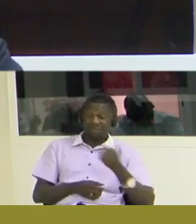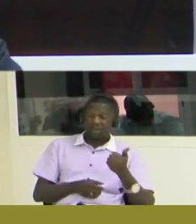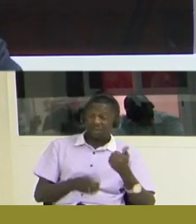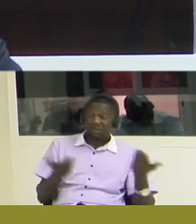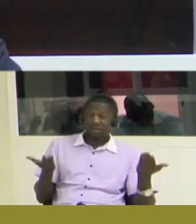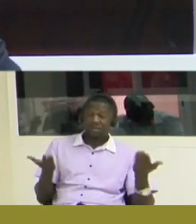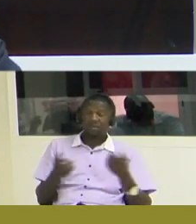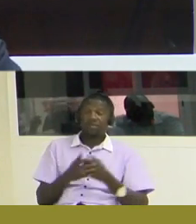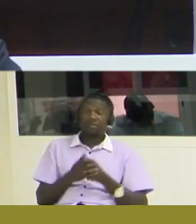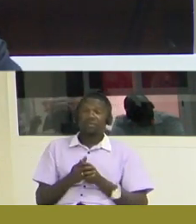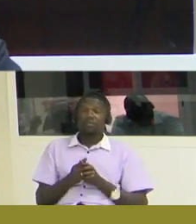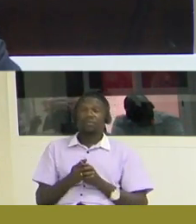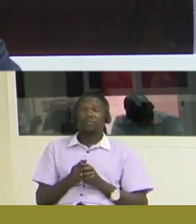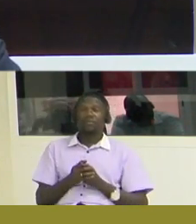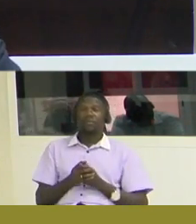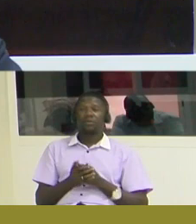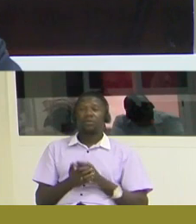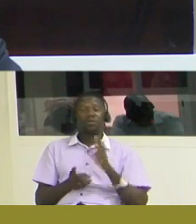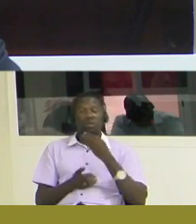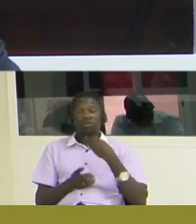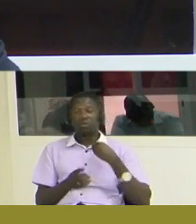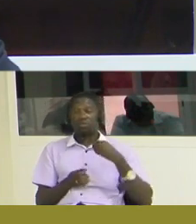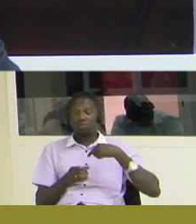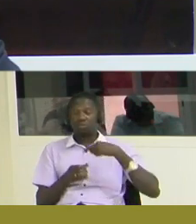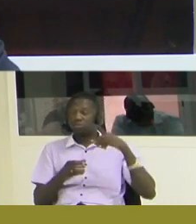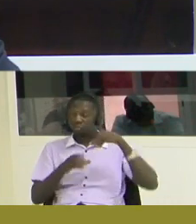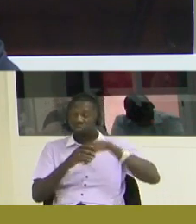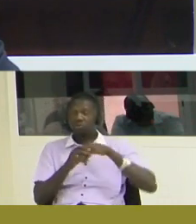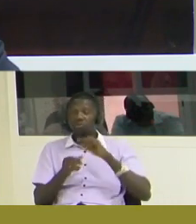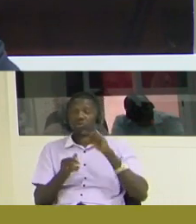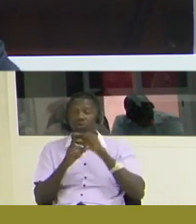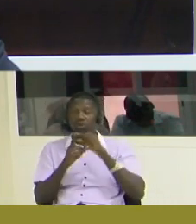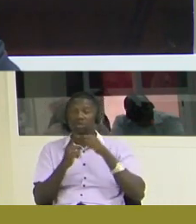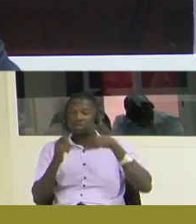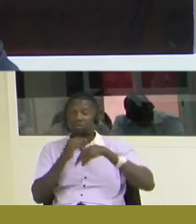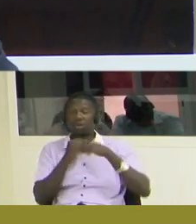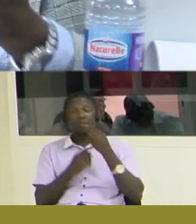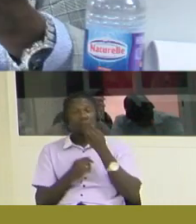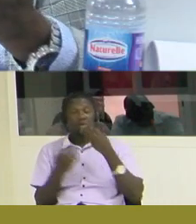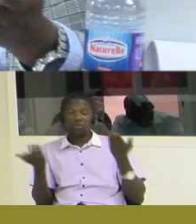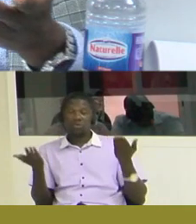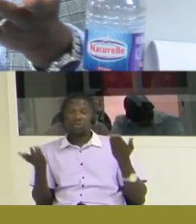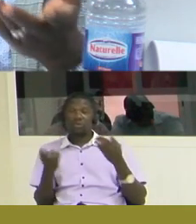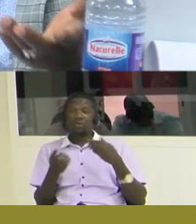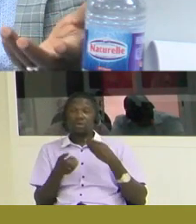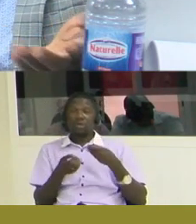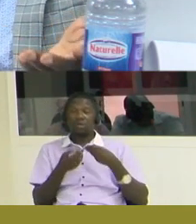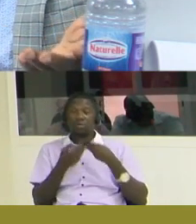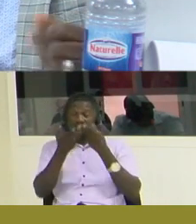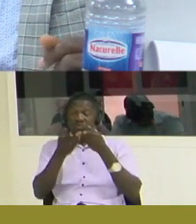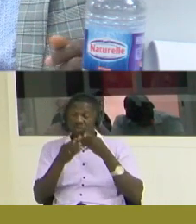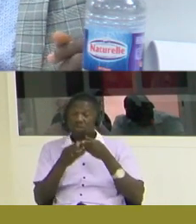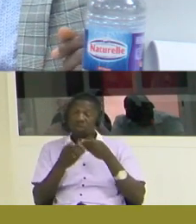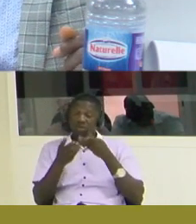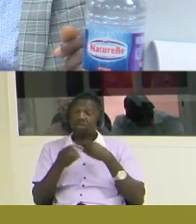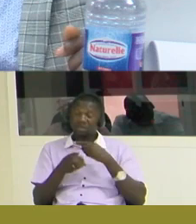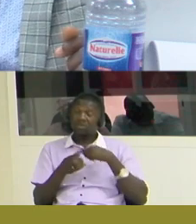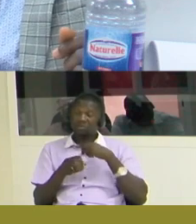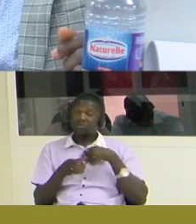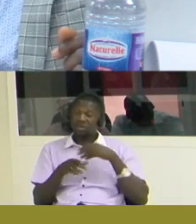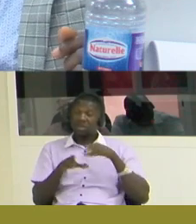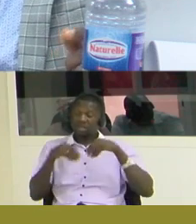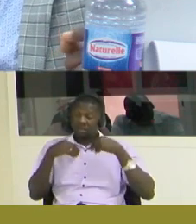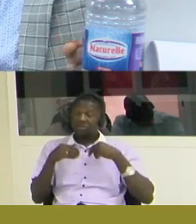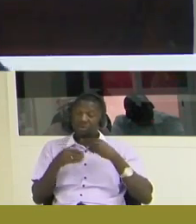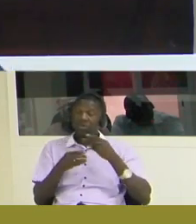do words you should not put words in your mouth it's up to you to adopt them or to reject them well if you